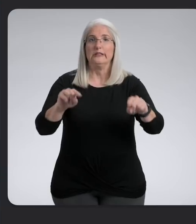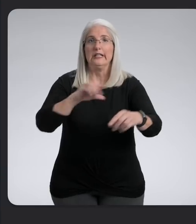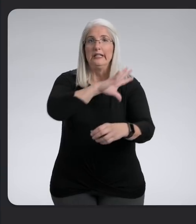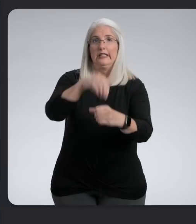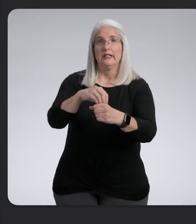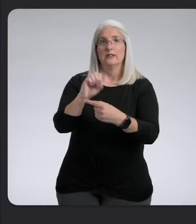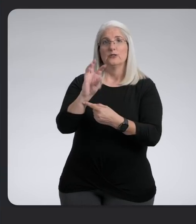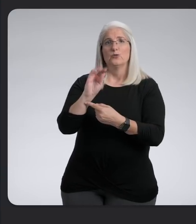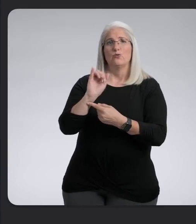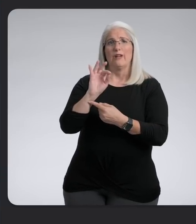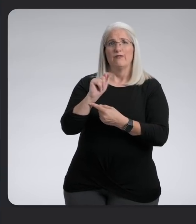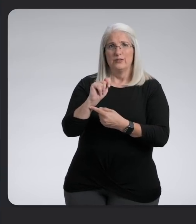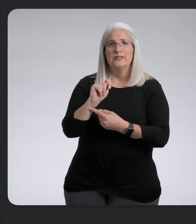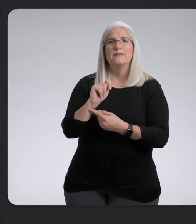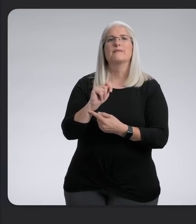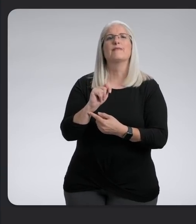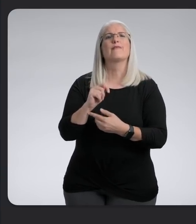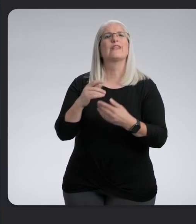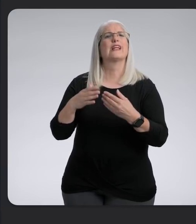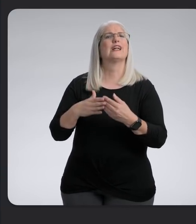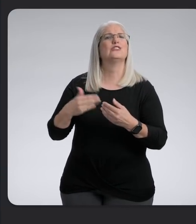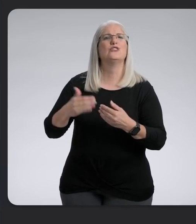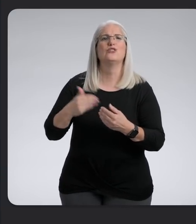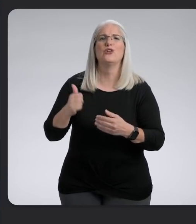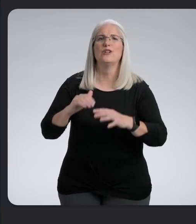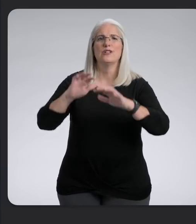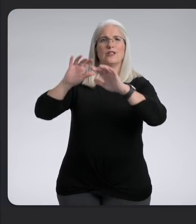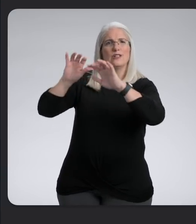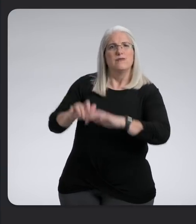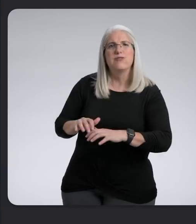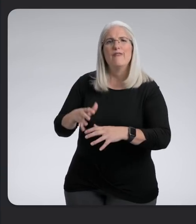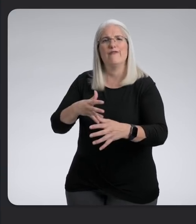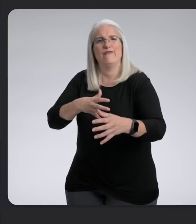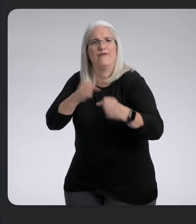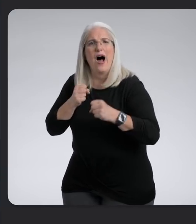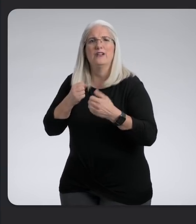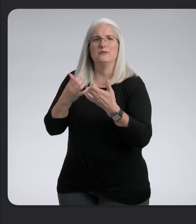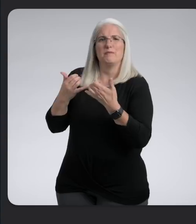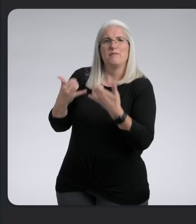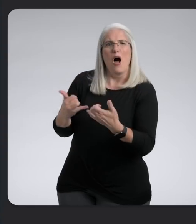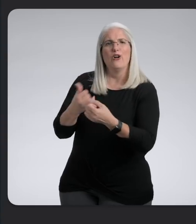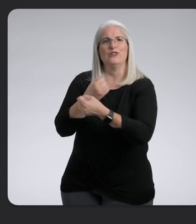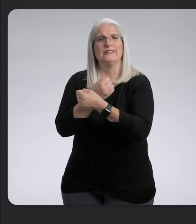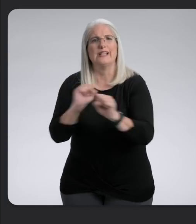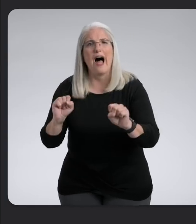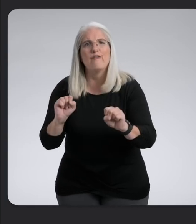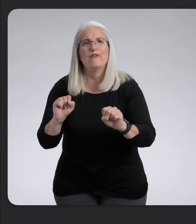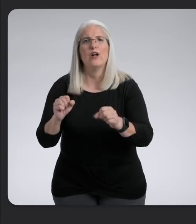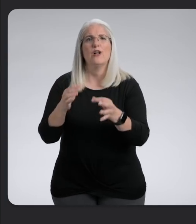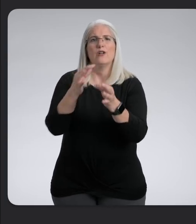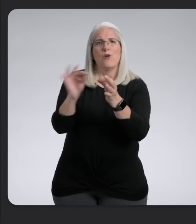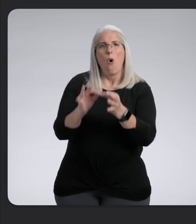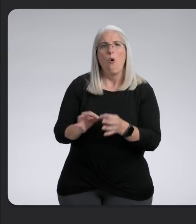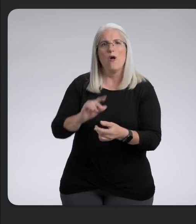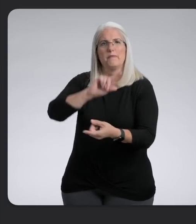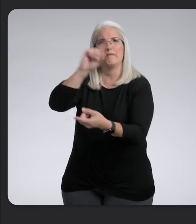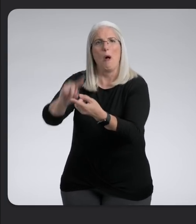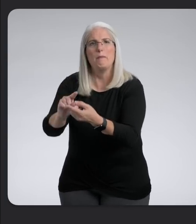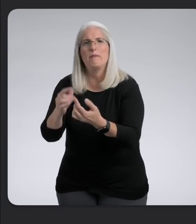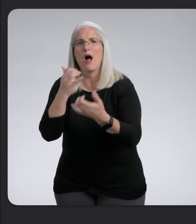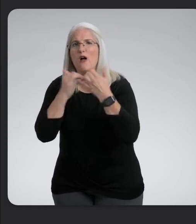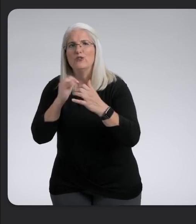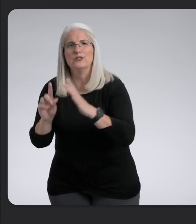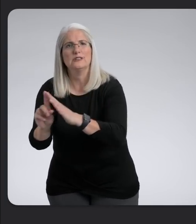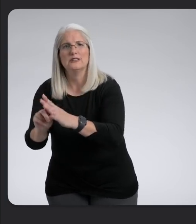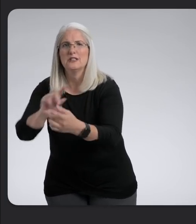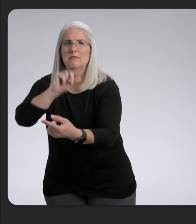itself, making it easier to write fast, modern, safe code with fewer mistakes. We built structured concurrency